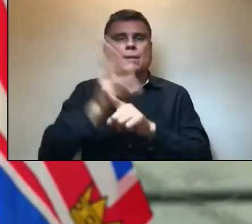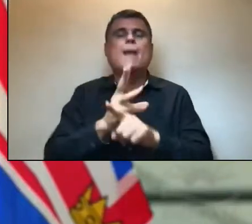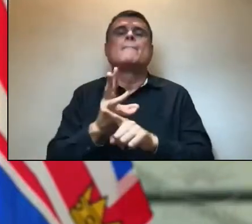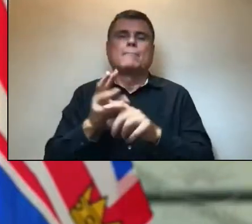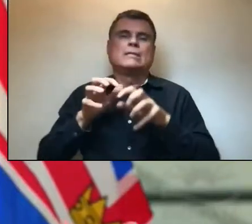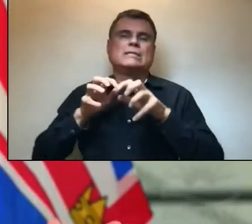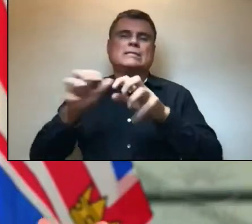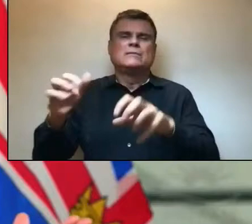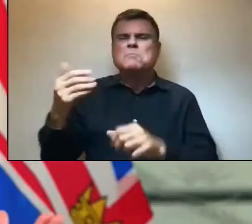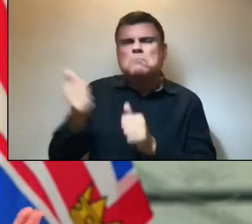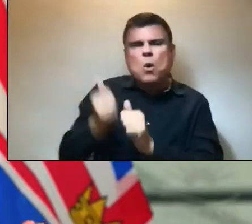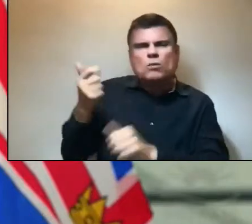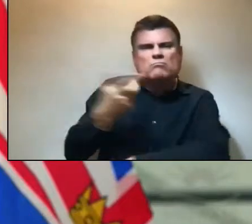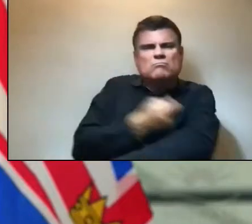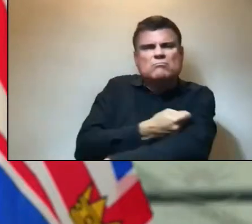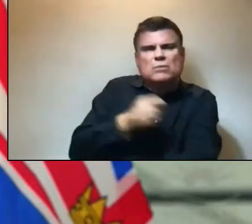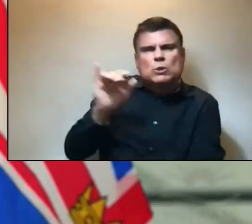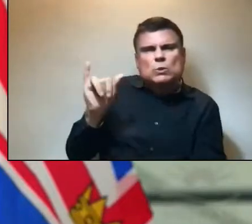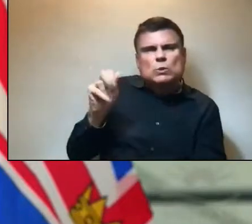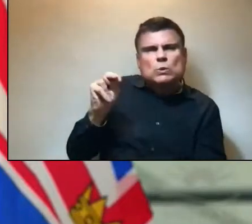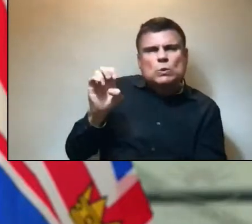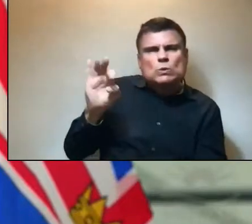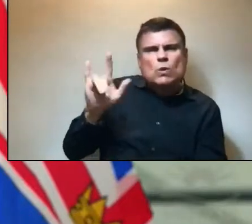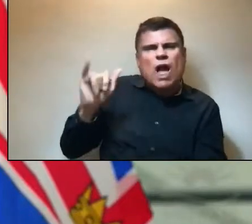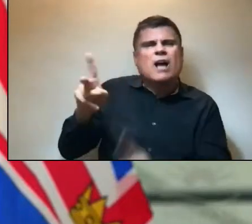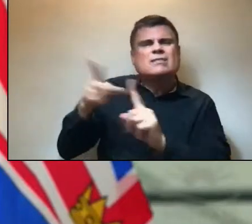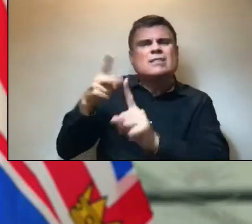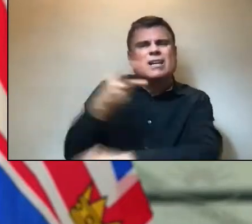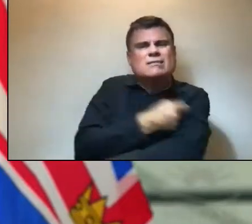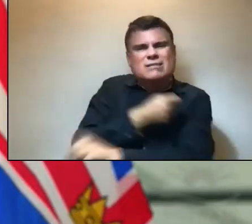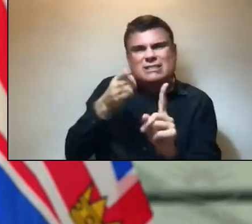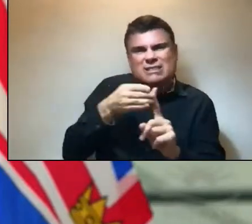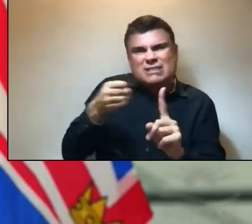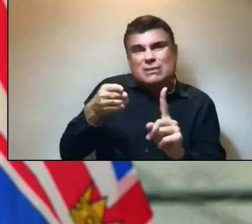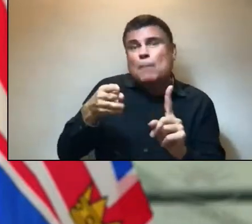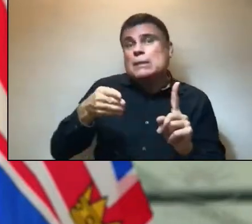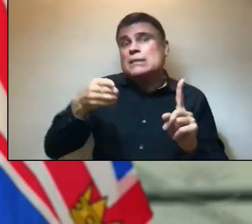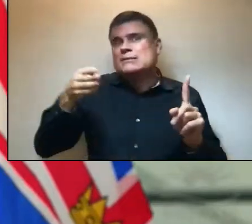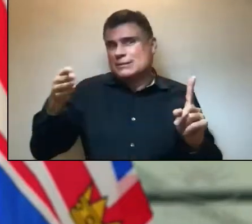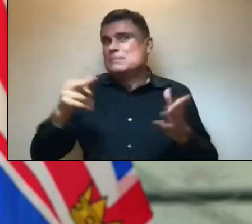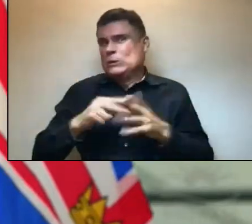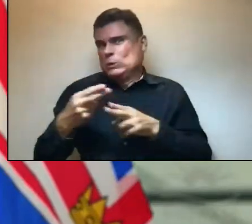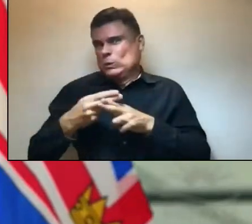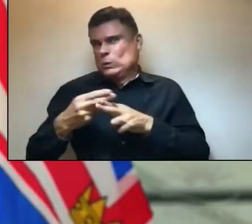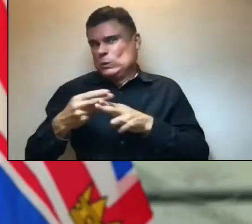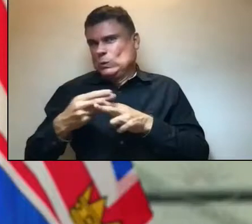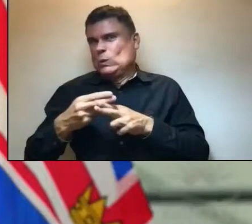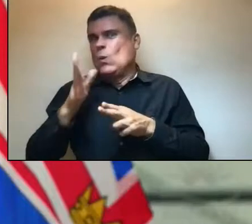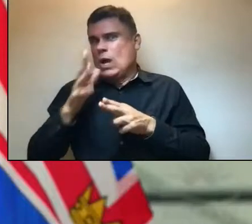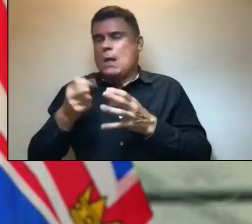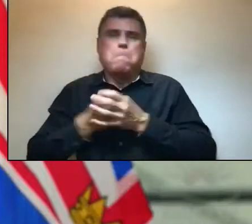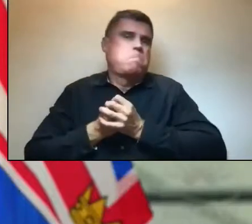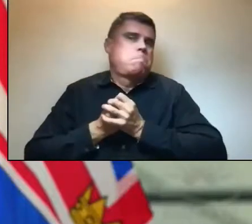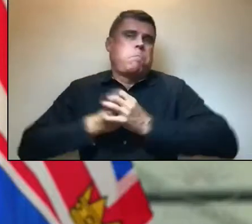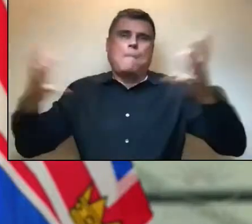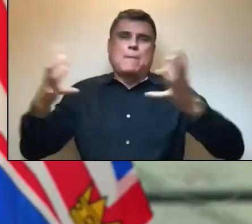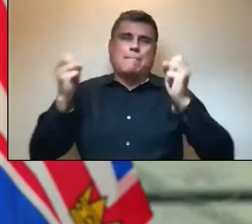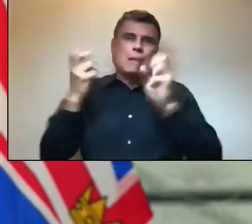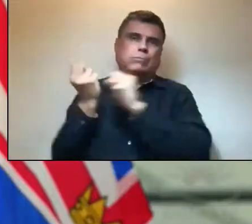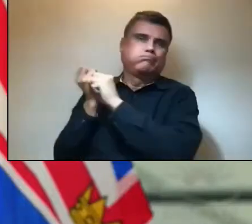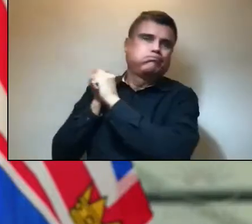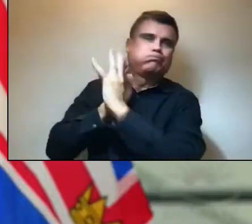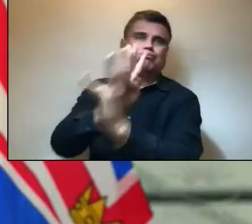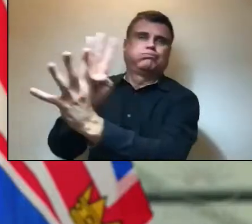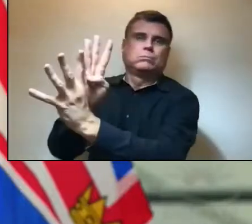So we are planning for that to be moving through over the next 3 months. And that's the vaccine that we have